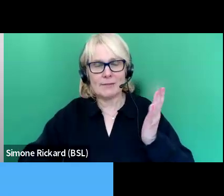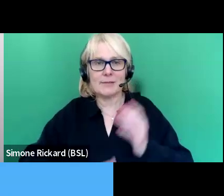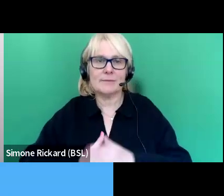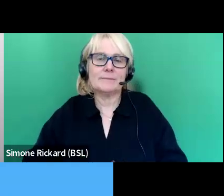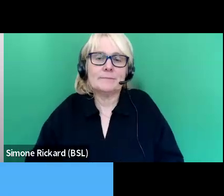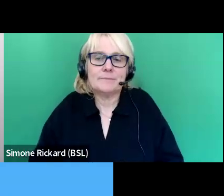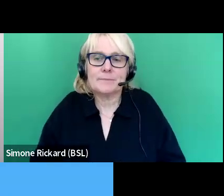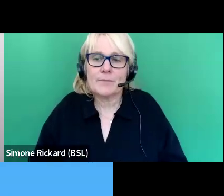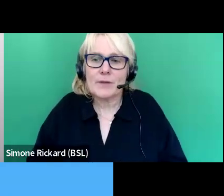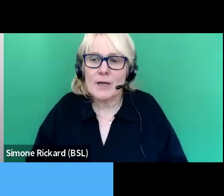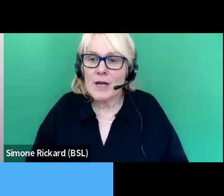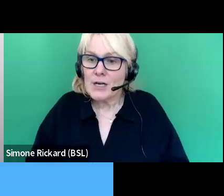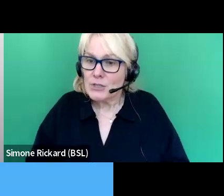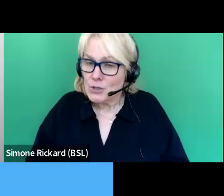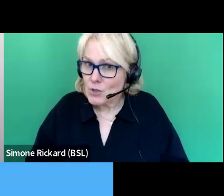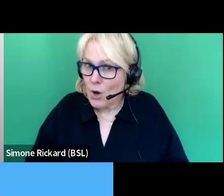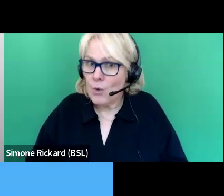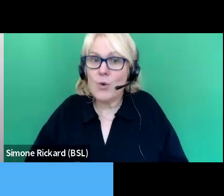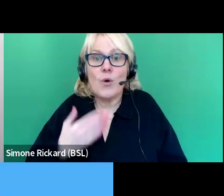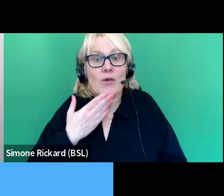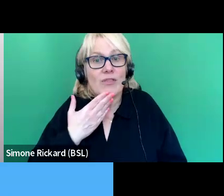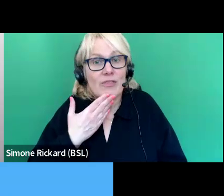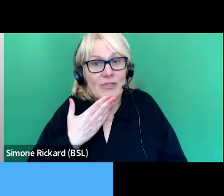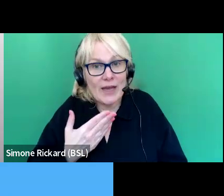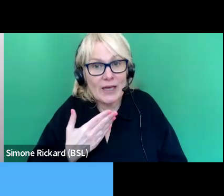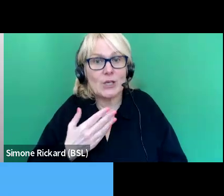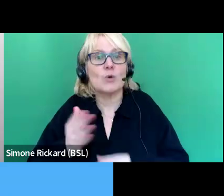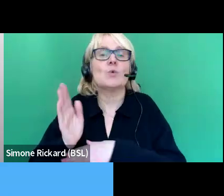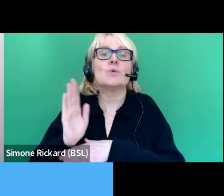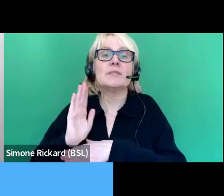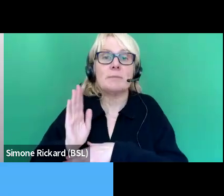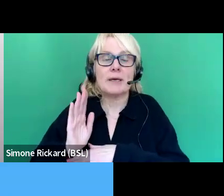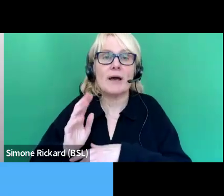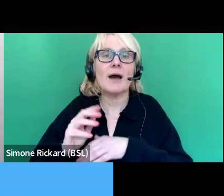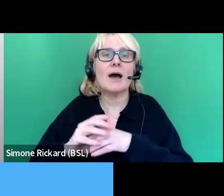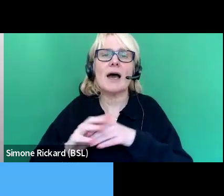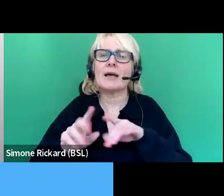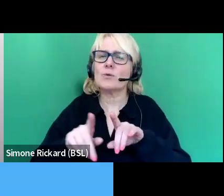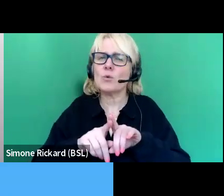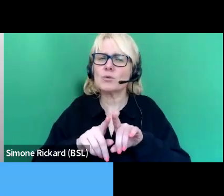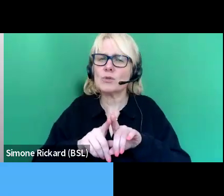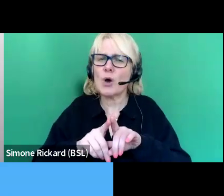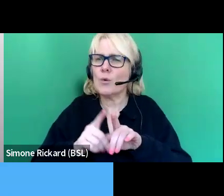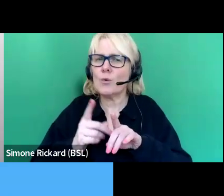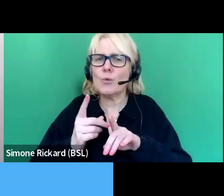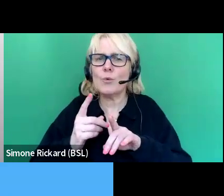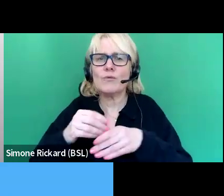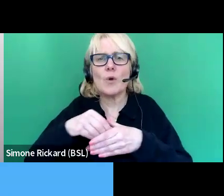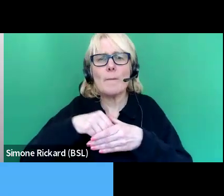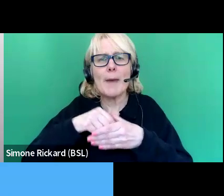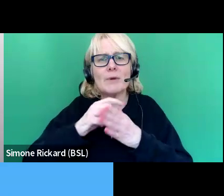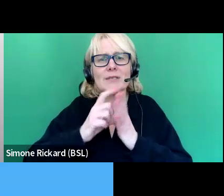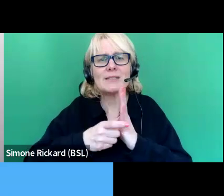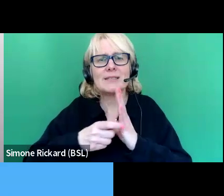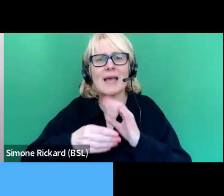So I think all that's left to say is thank you so much to our speakers, and also, sorry, just to say that if you're a member of the Disabled